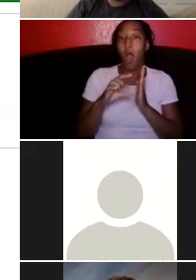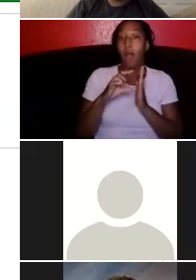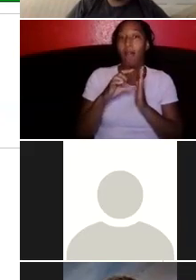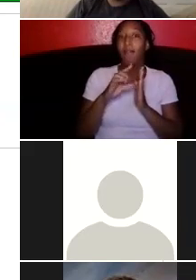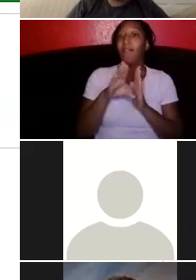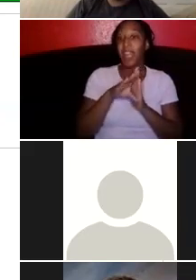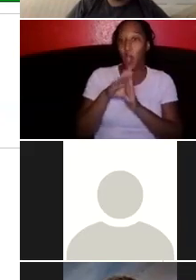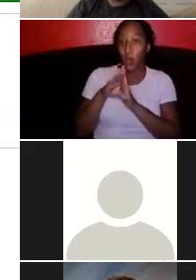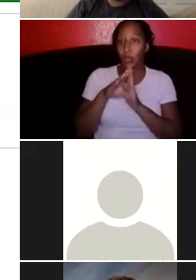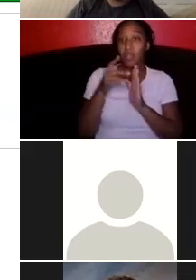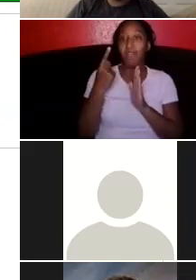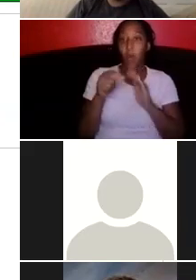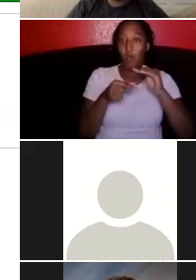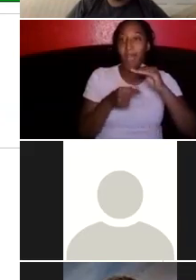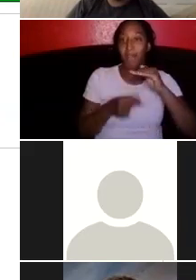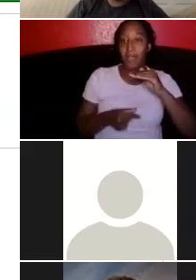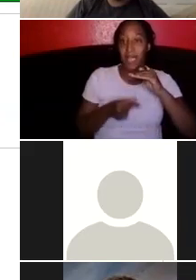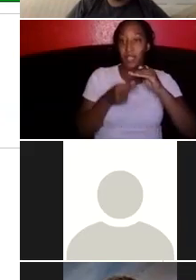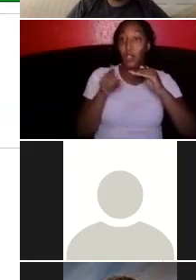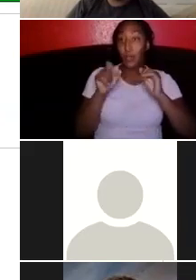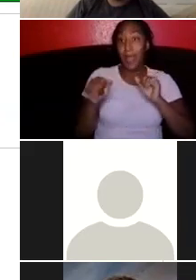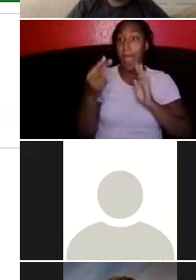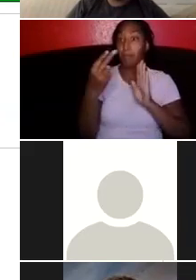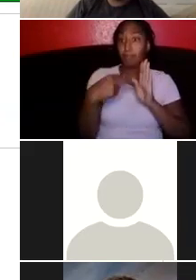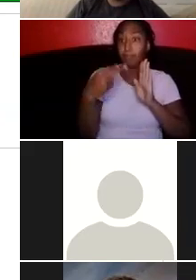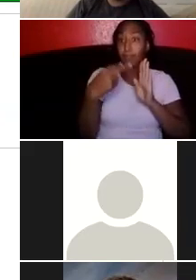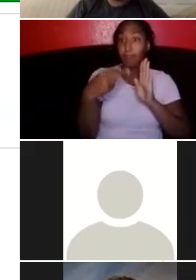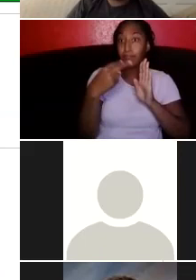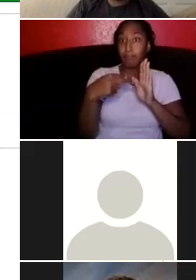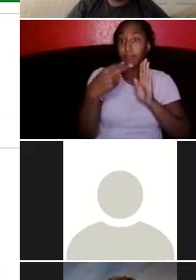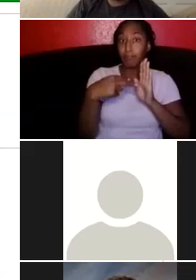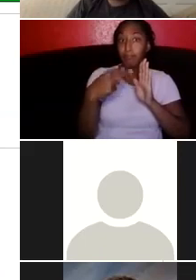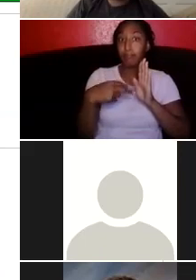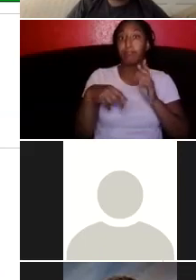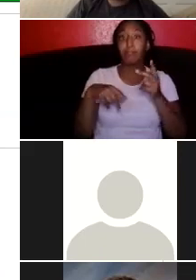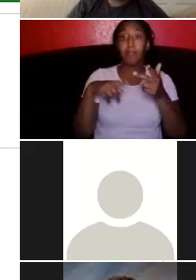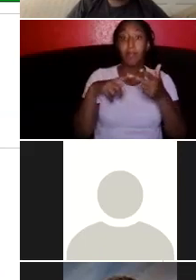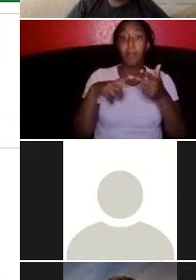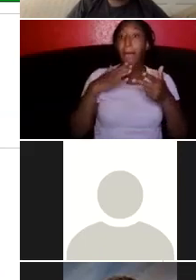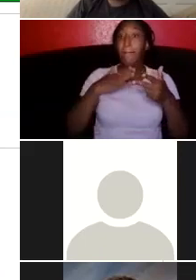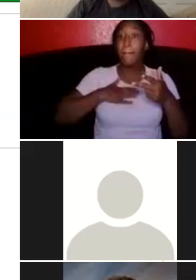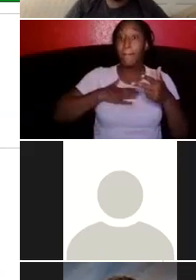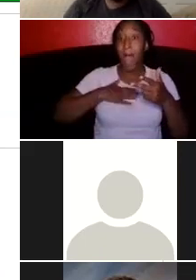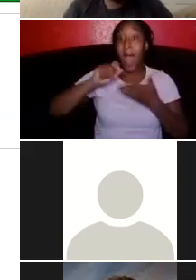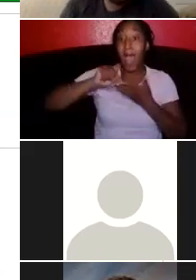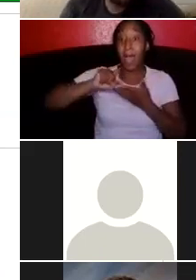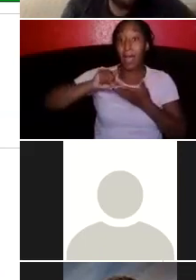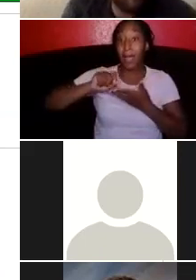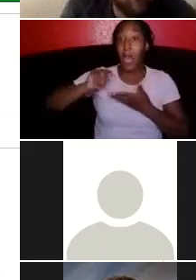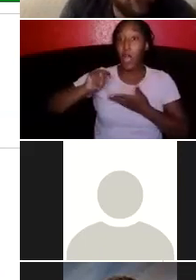at. And then these are my notes that I'm going to cover with you. Okay.